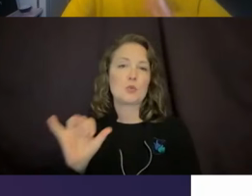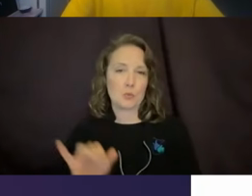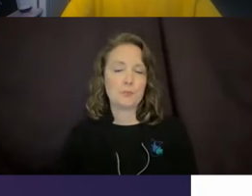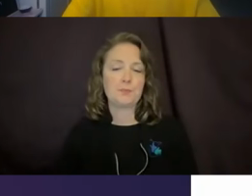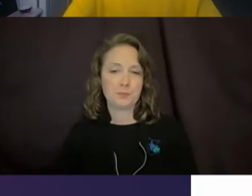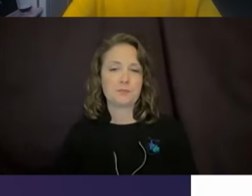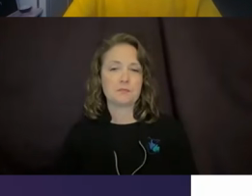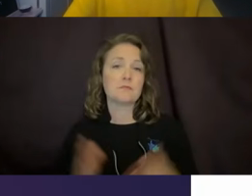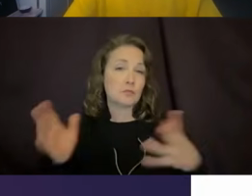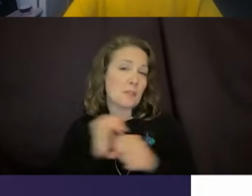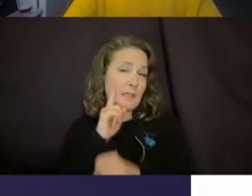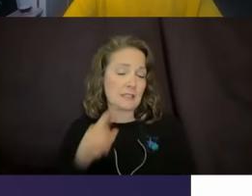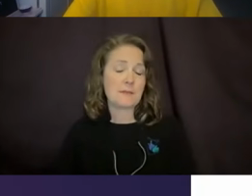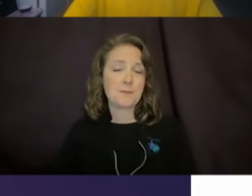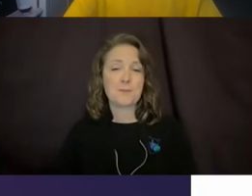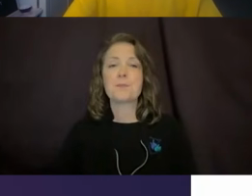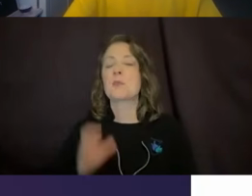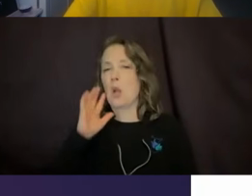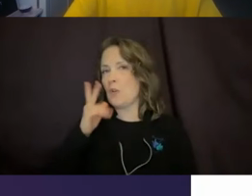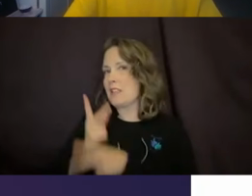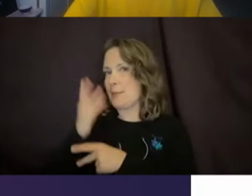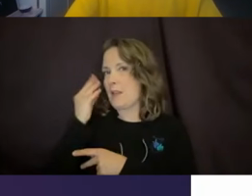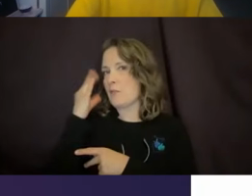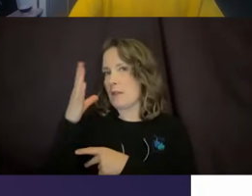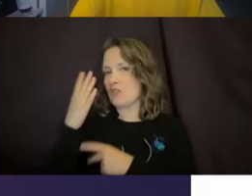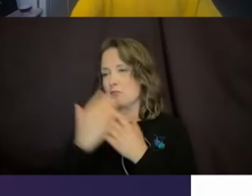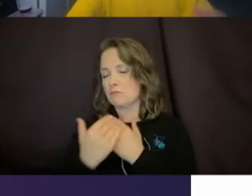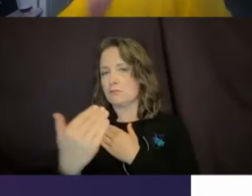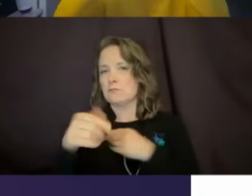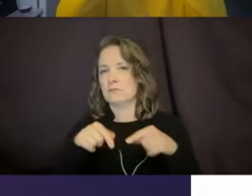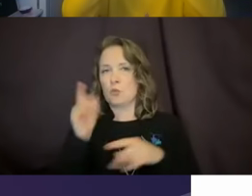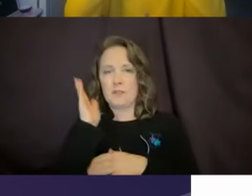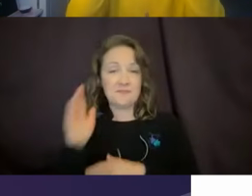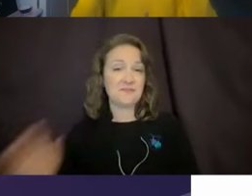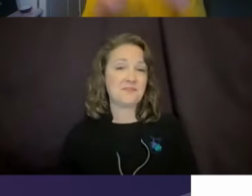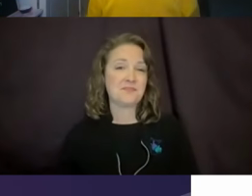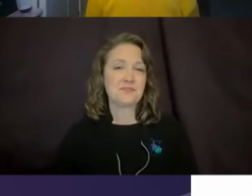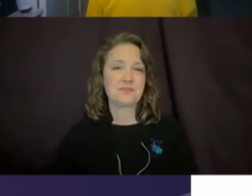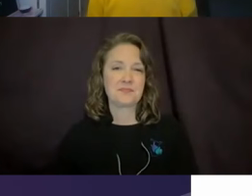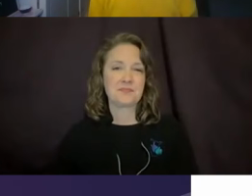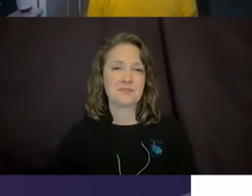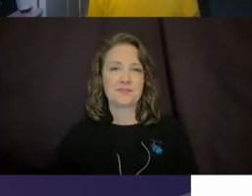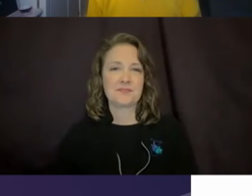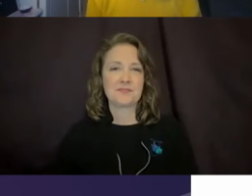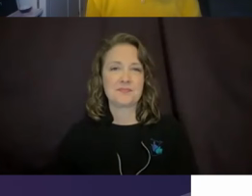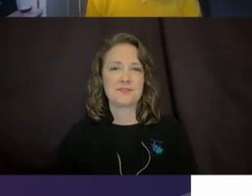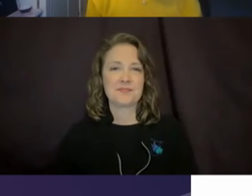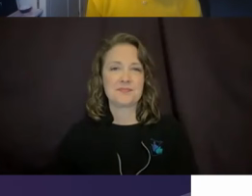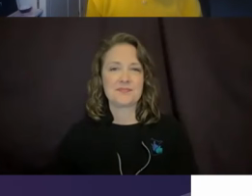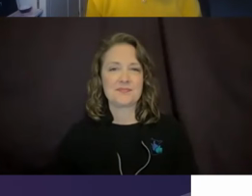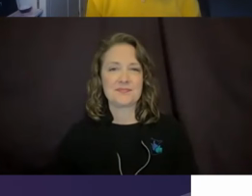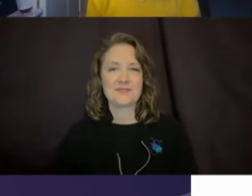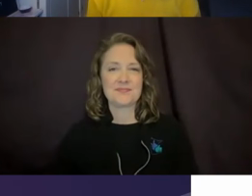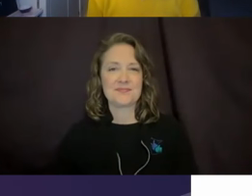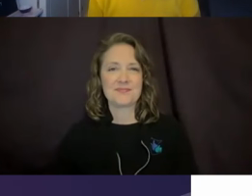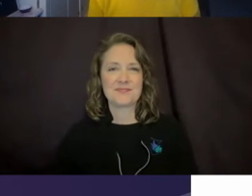So that makes sense, and we'll keep that information in mind as we move forward. So these are some immediate reactions to